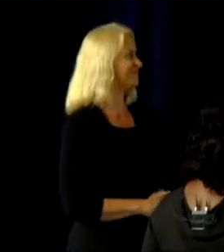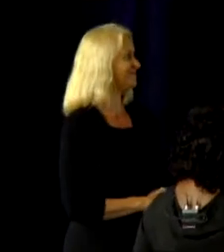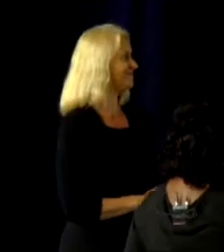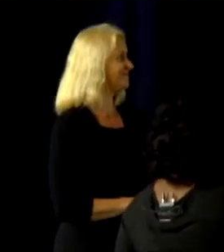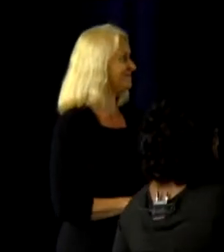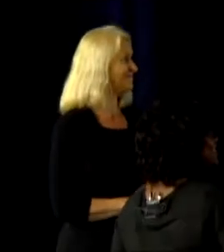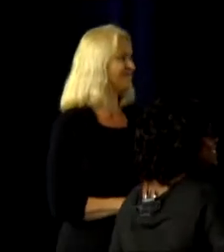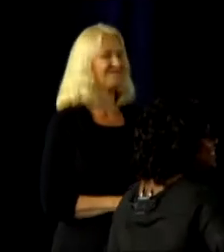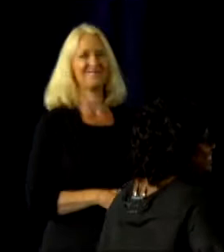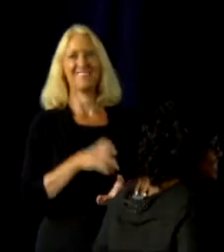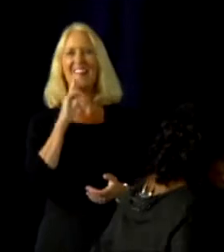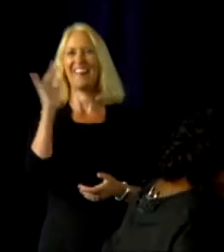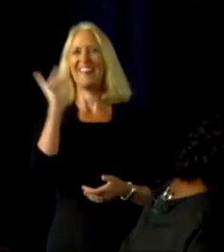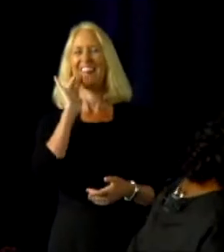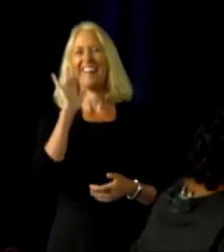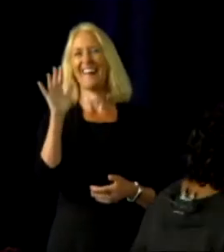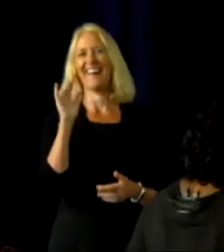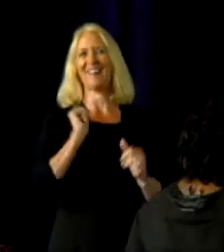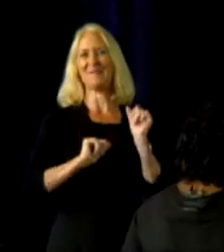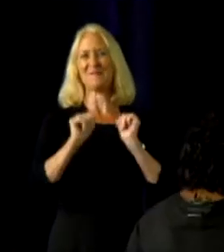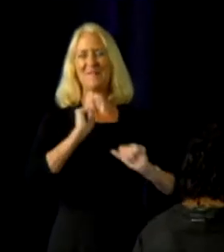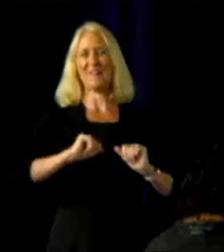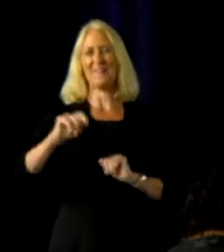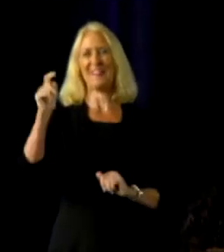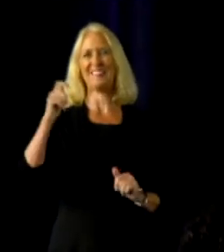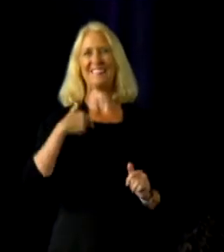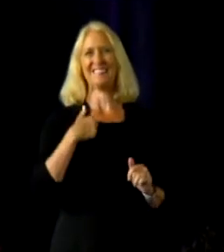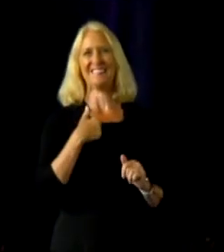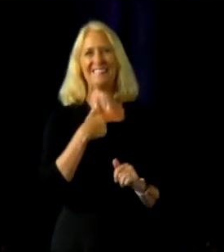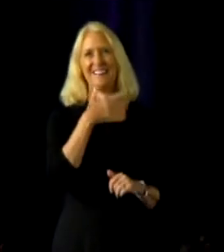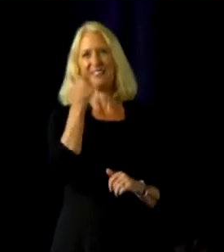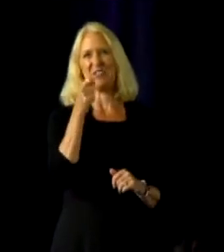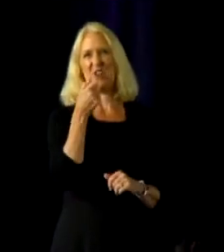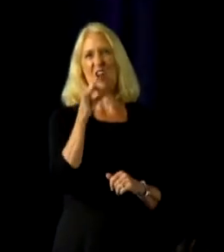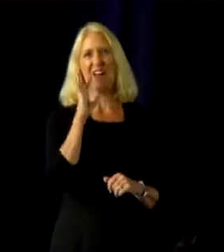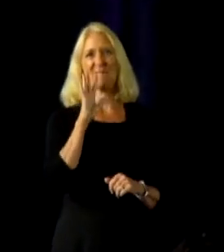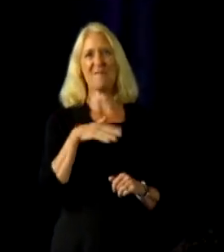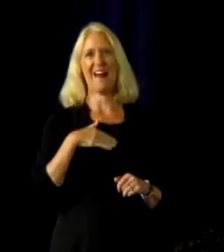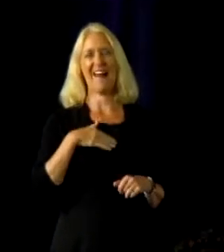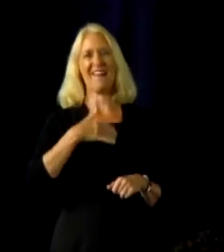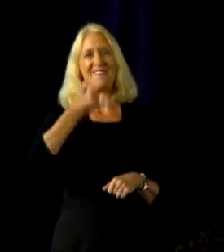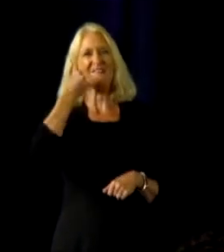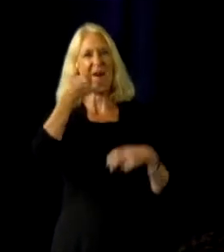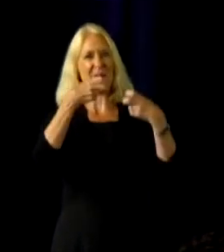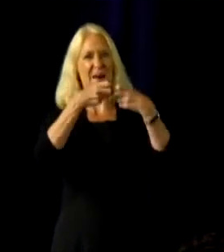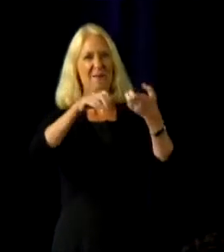Can't use lighters anymore, right? I'll forget to turn that off. My battery will be dead in a little bit.